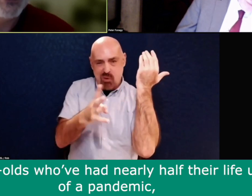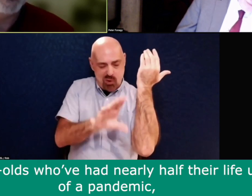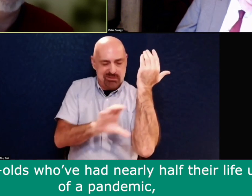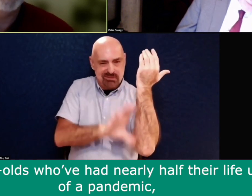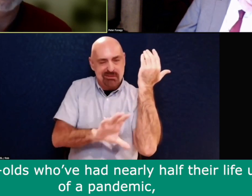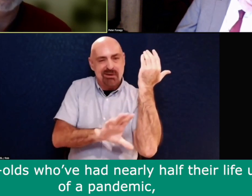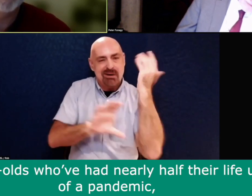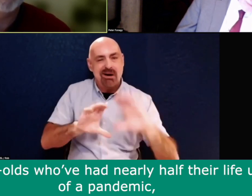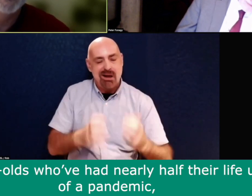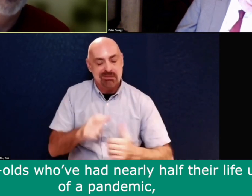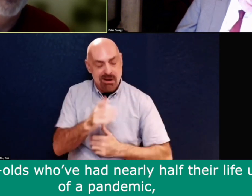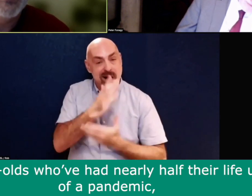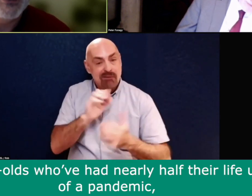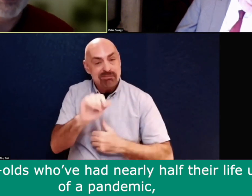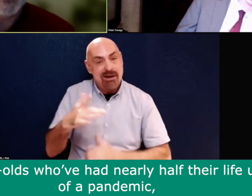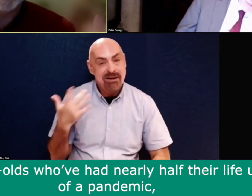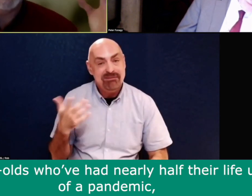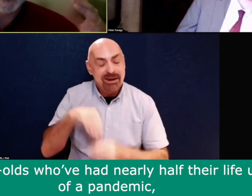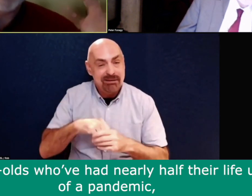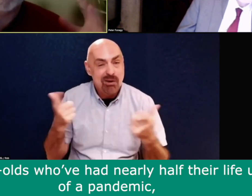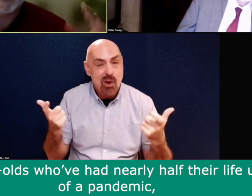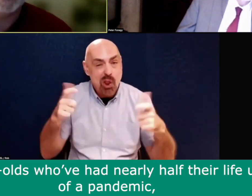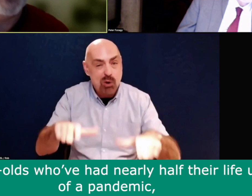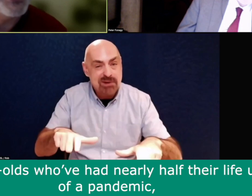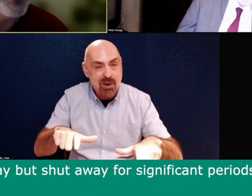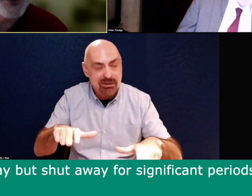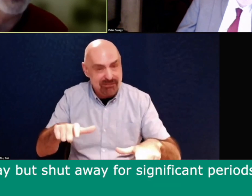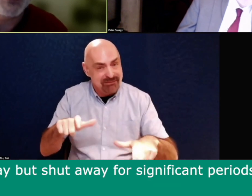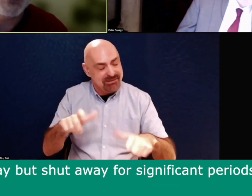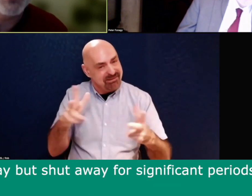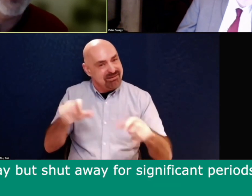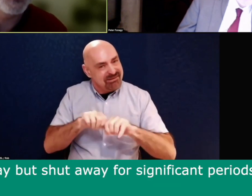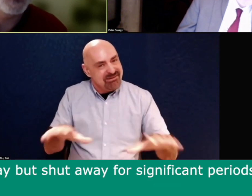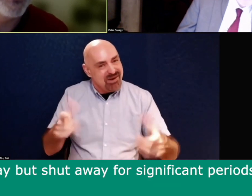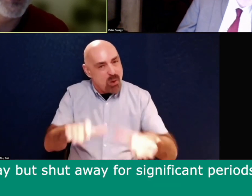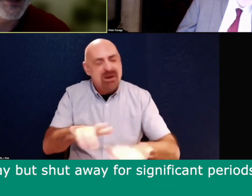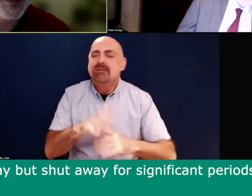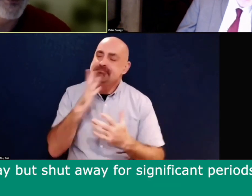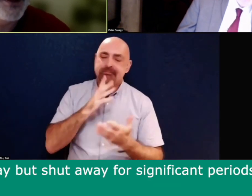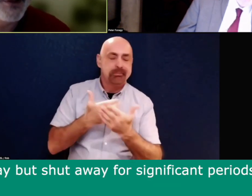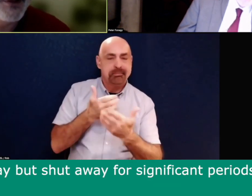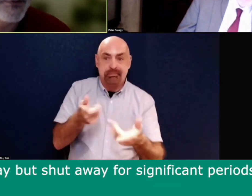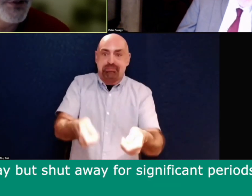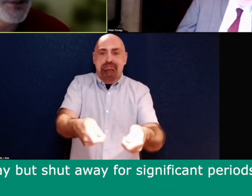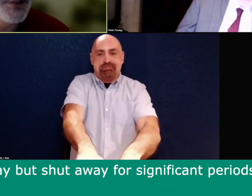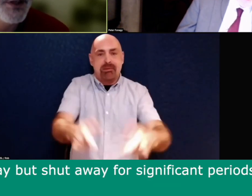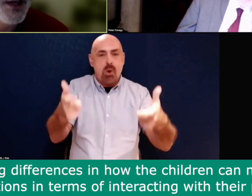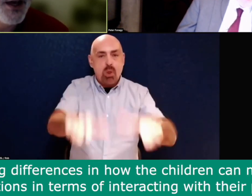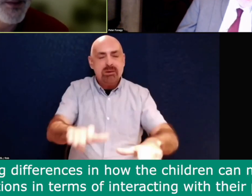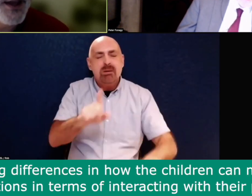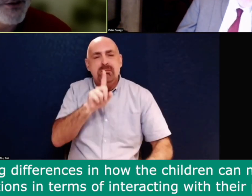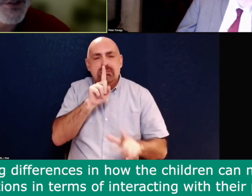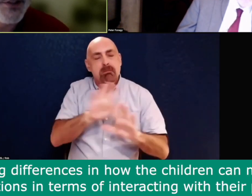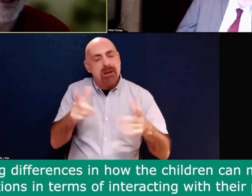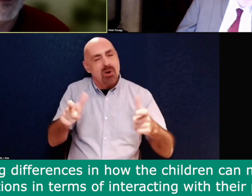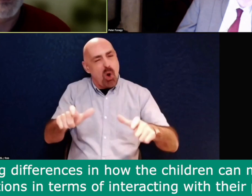had nearly half their life under the cover of a pandemic, not always shut away, but shut away for significant periods or restricted.